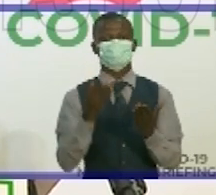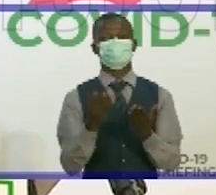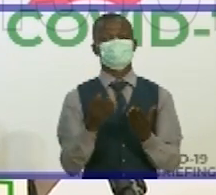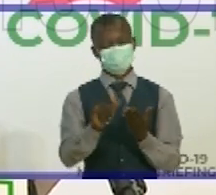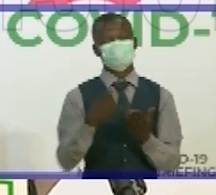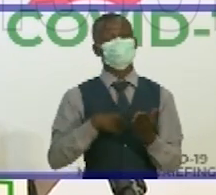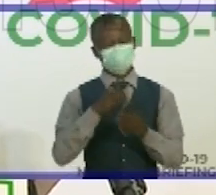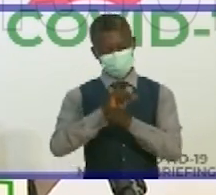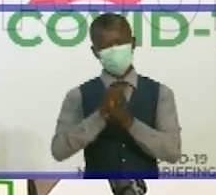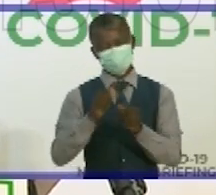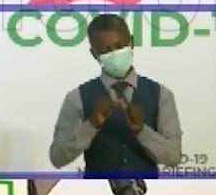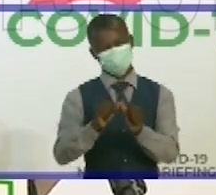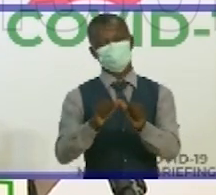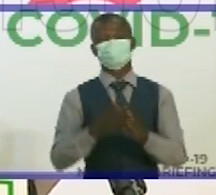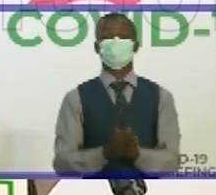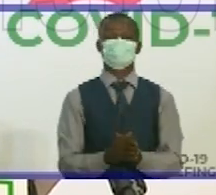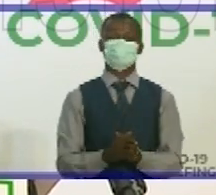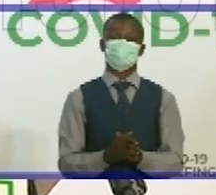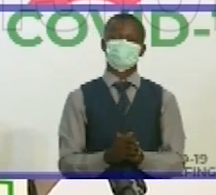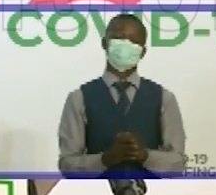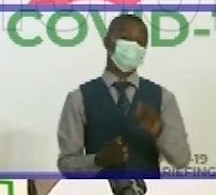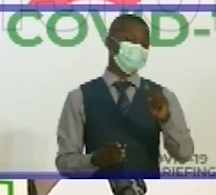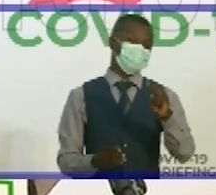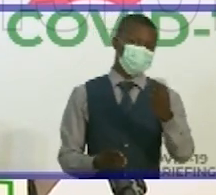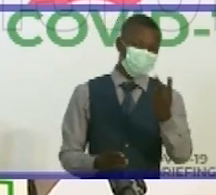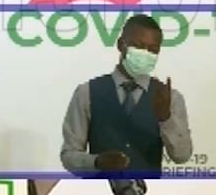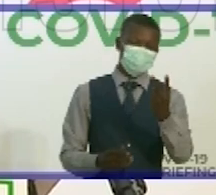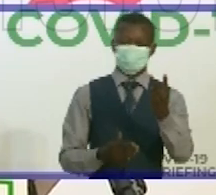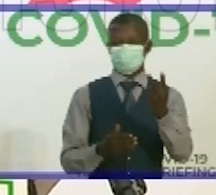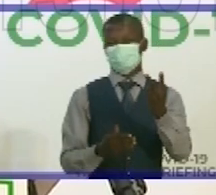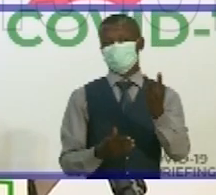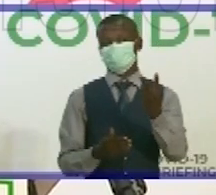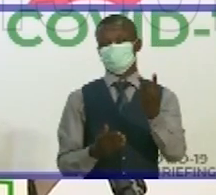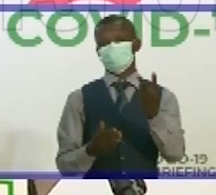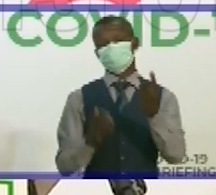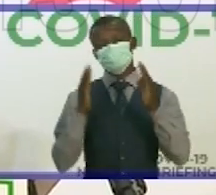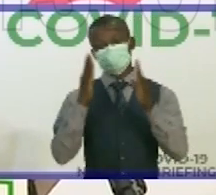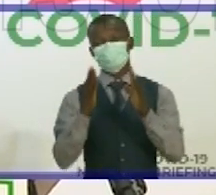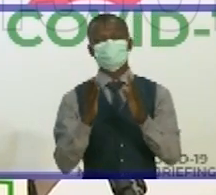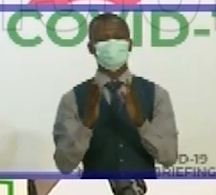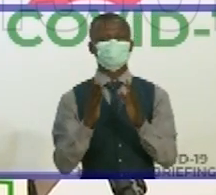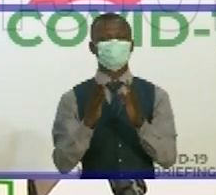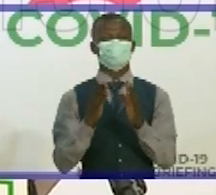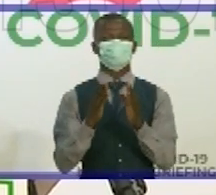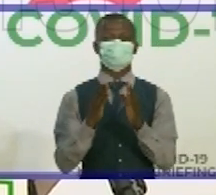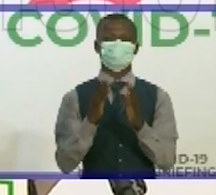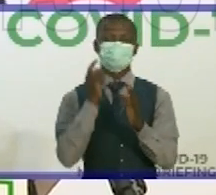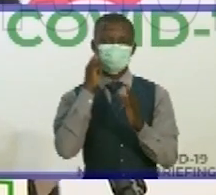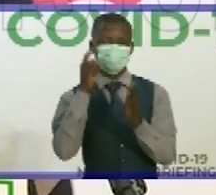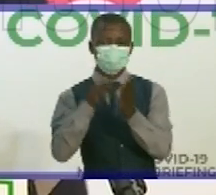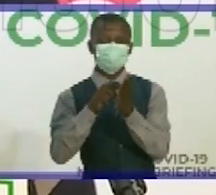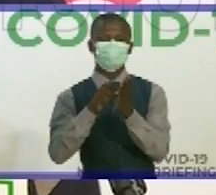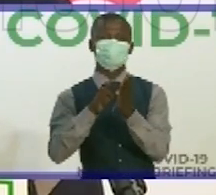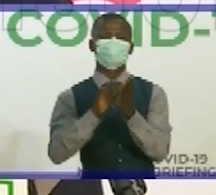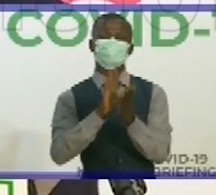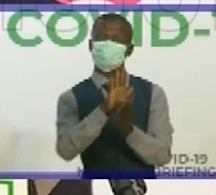as possible. Now, the second prong of this five-prong approach is to leverage the high throughput labs that